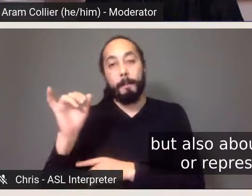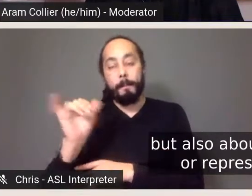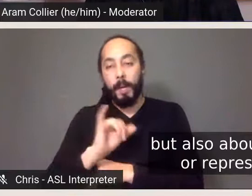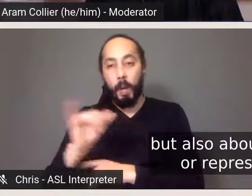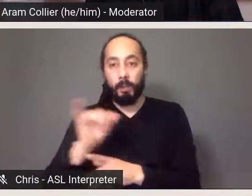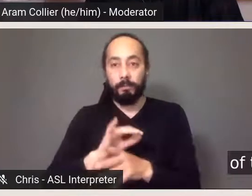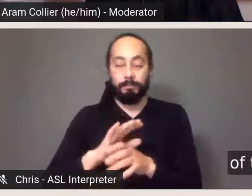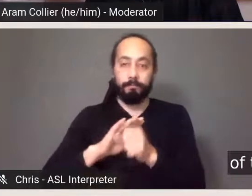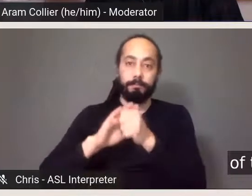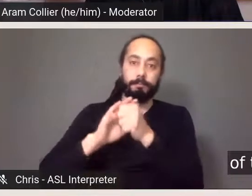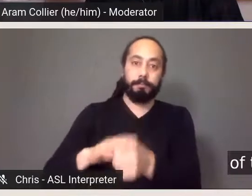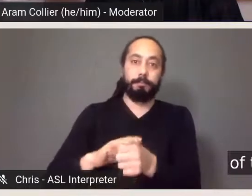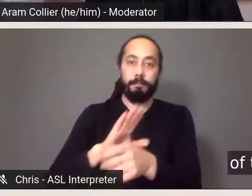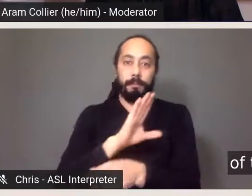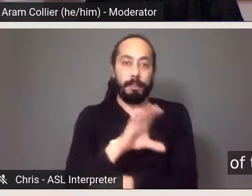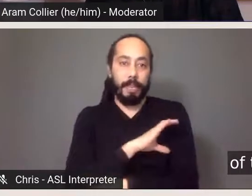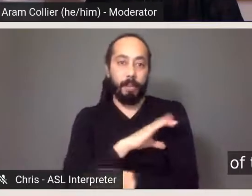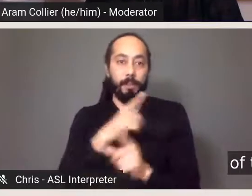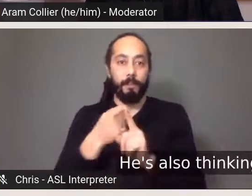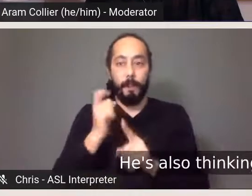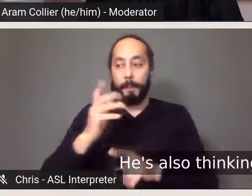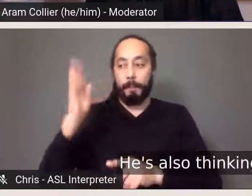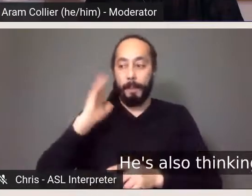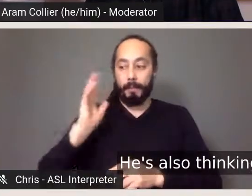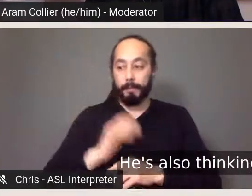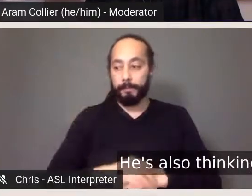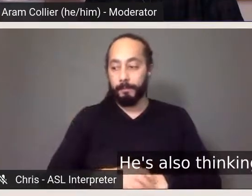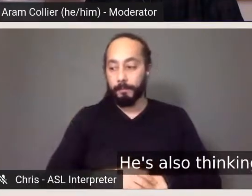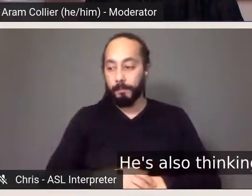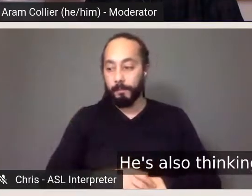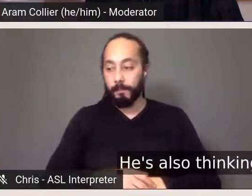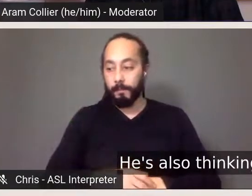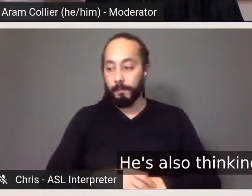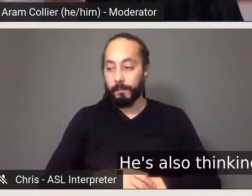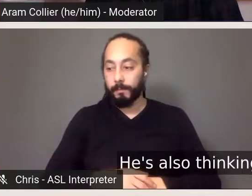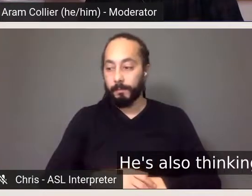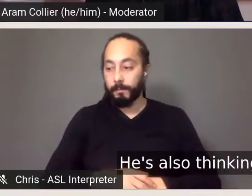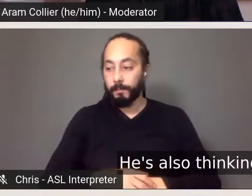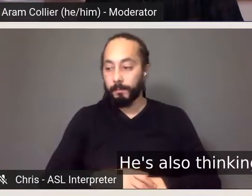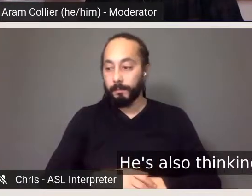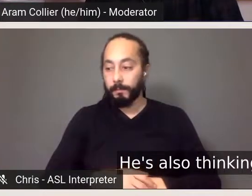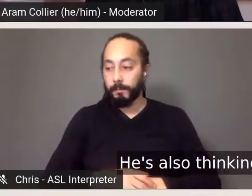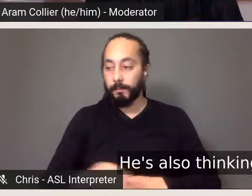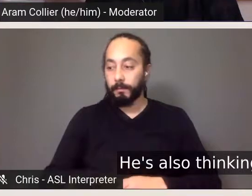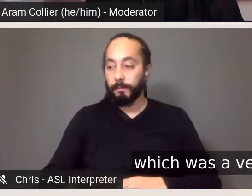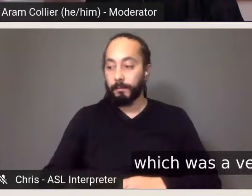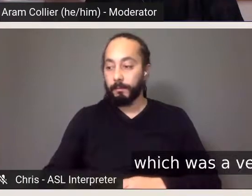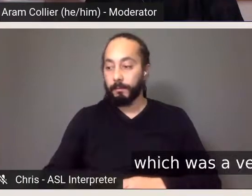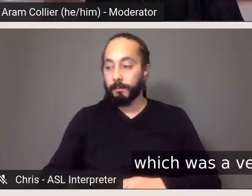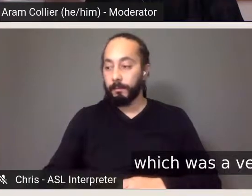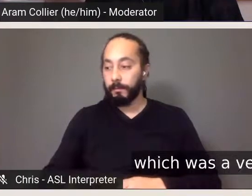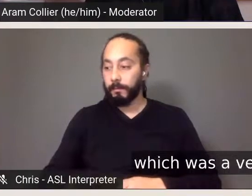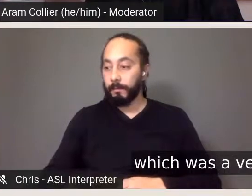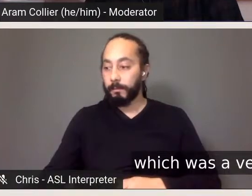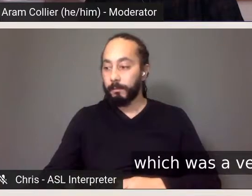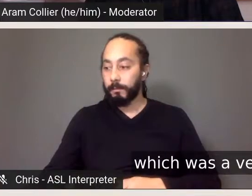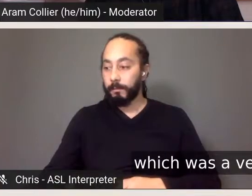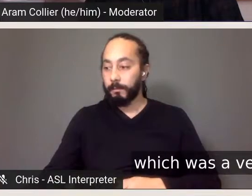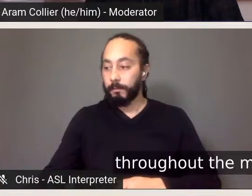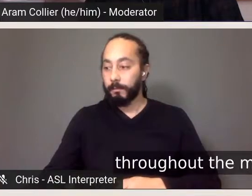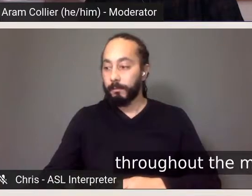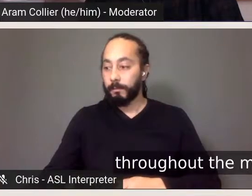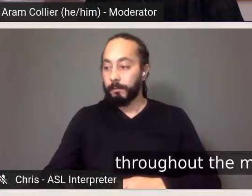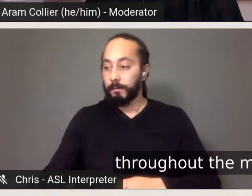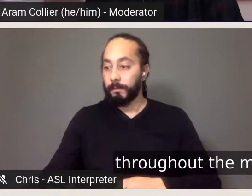repressed characters of the past. He is also thinking about the gender issues, which was a very problematic